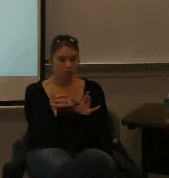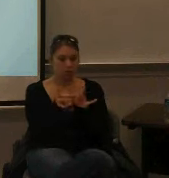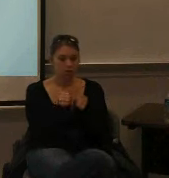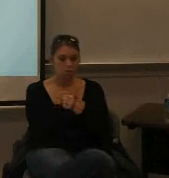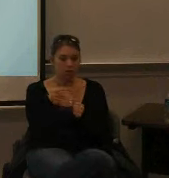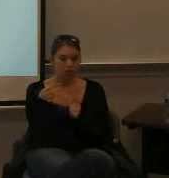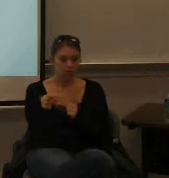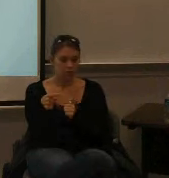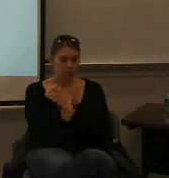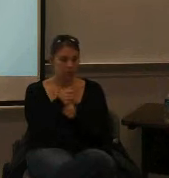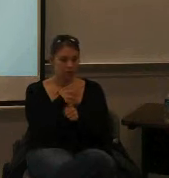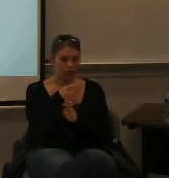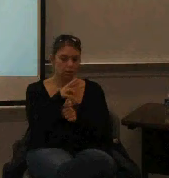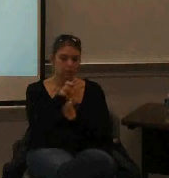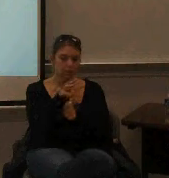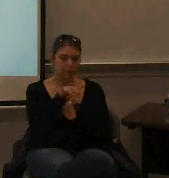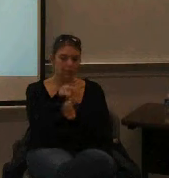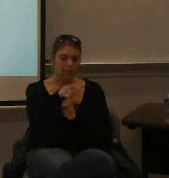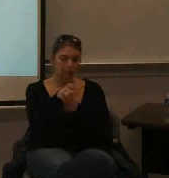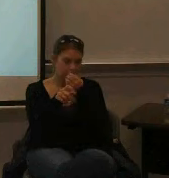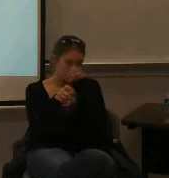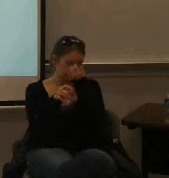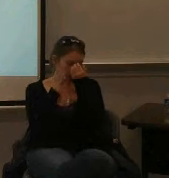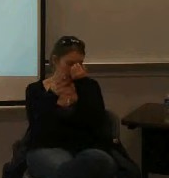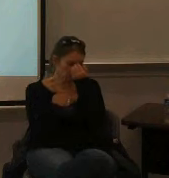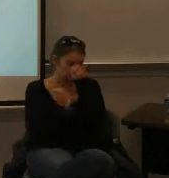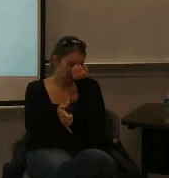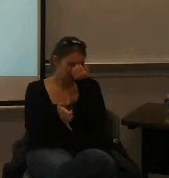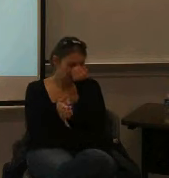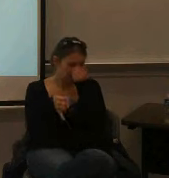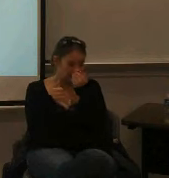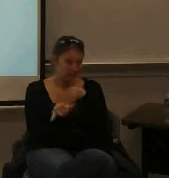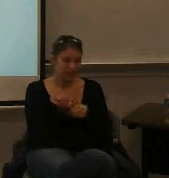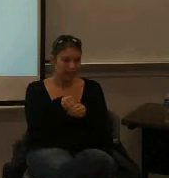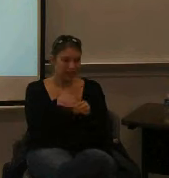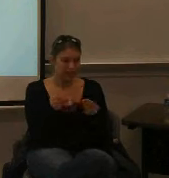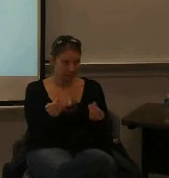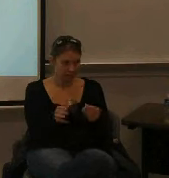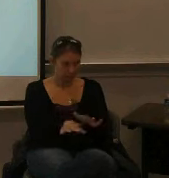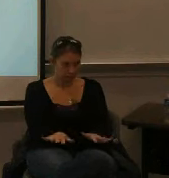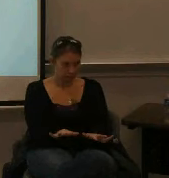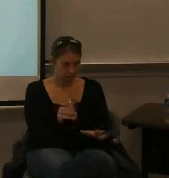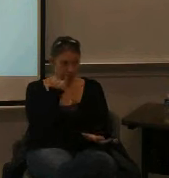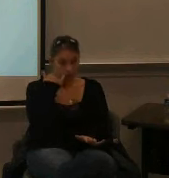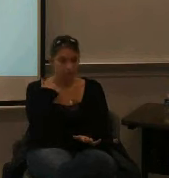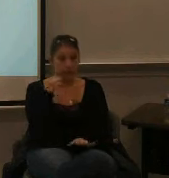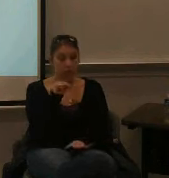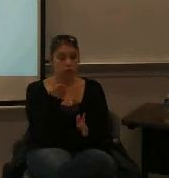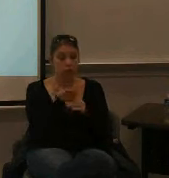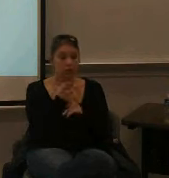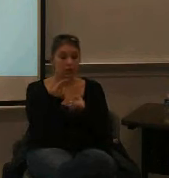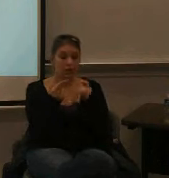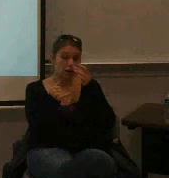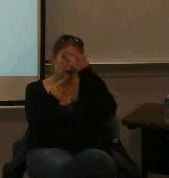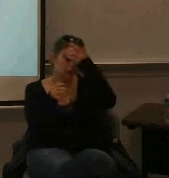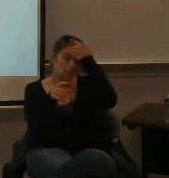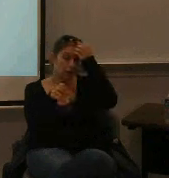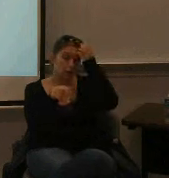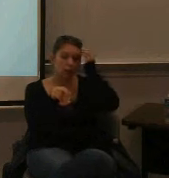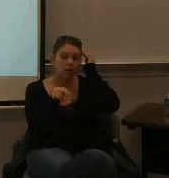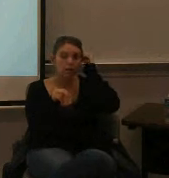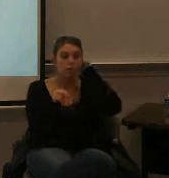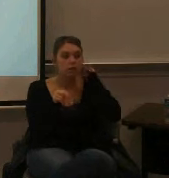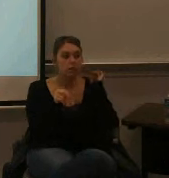that phosphate, make a precipitate that will stay in the sediment. If there's oxygen throughout the hypolimnion, then there's an